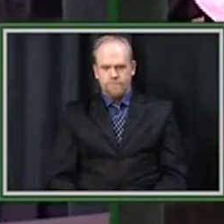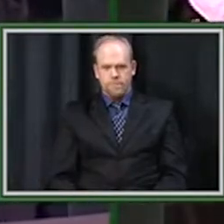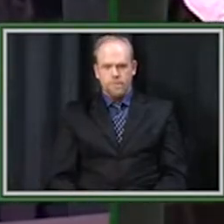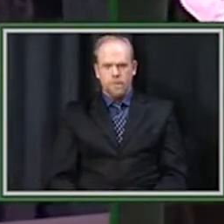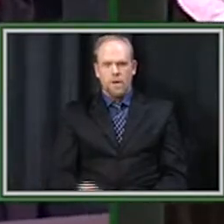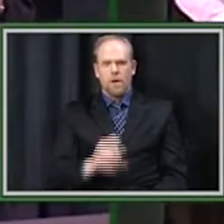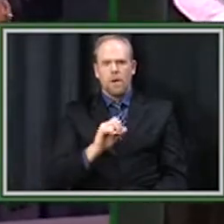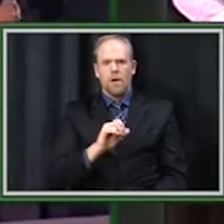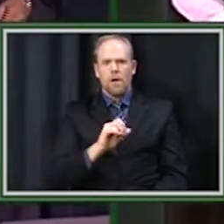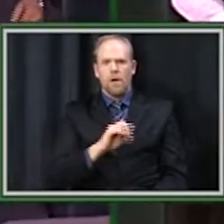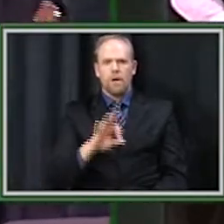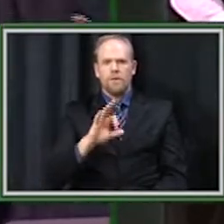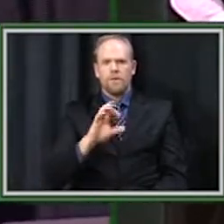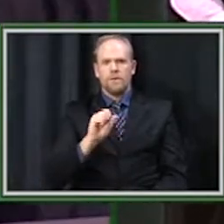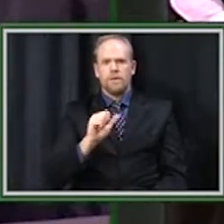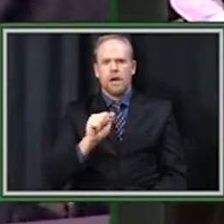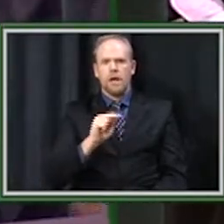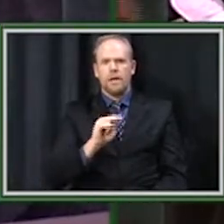Afsani Debuzurgi.